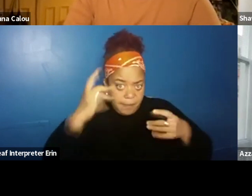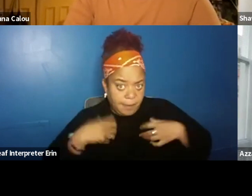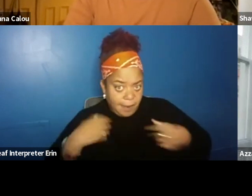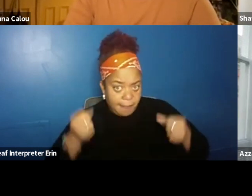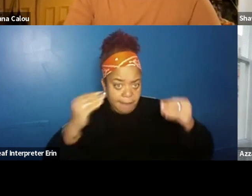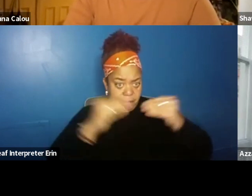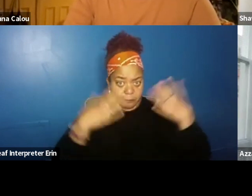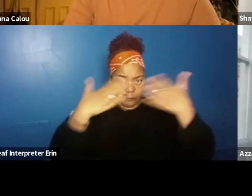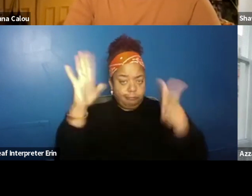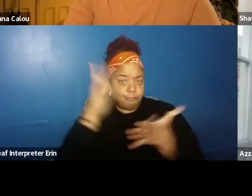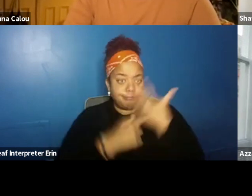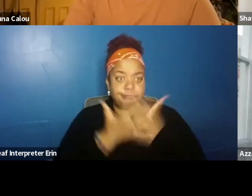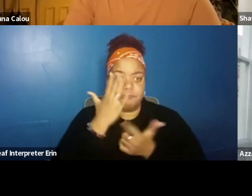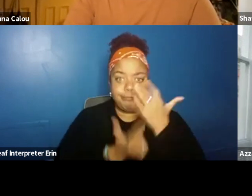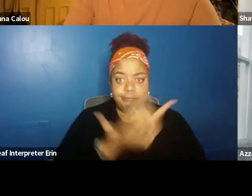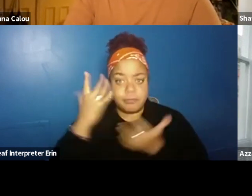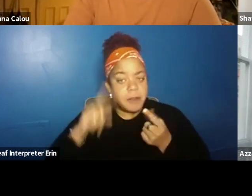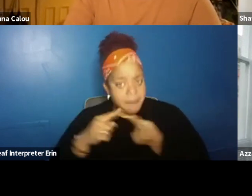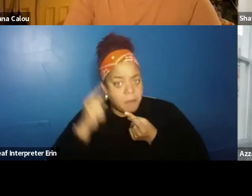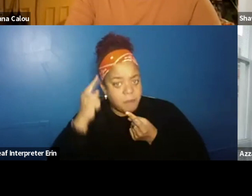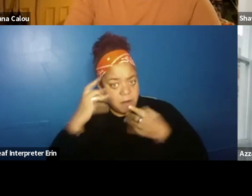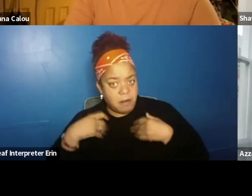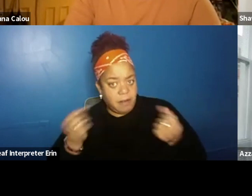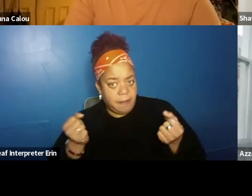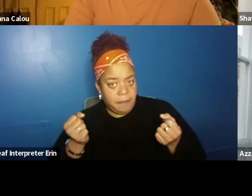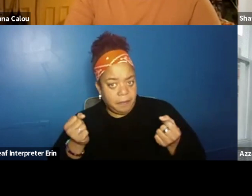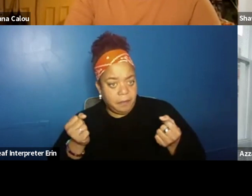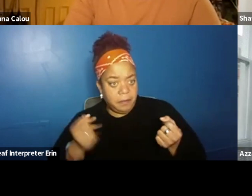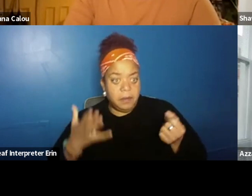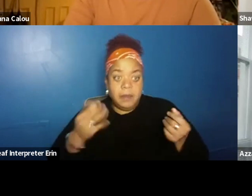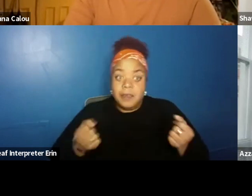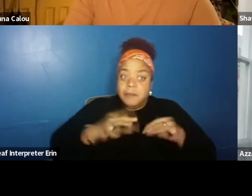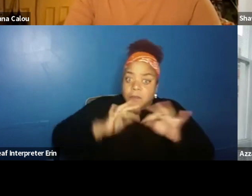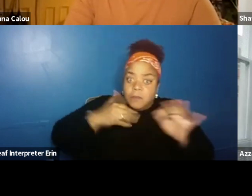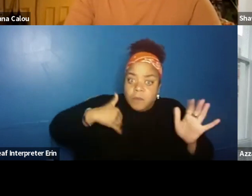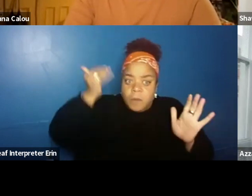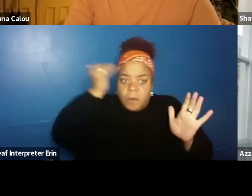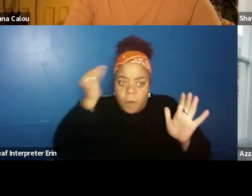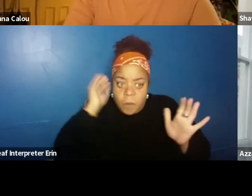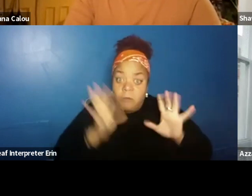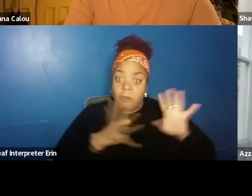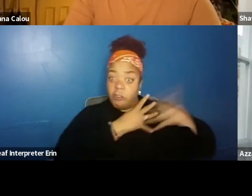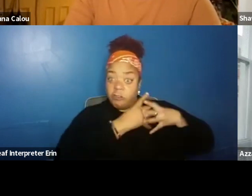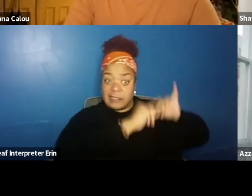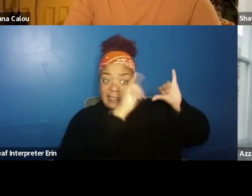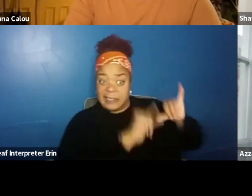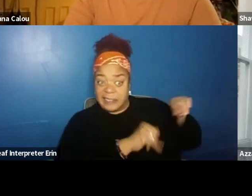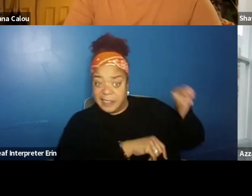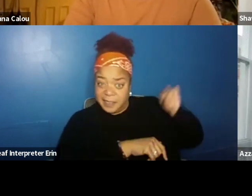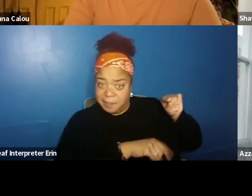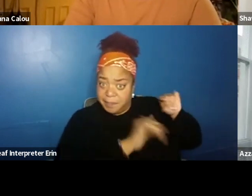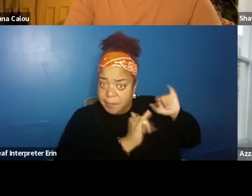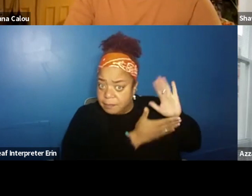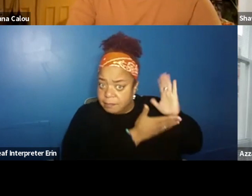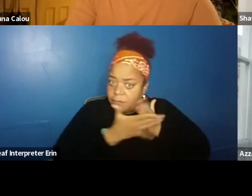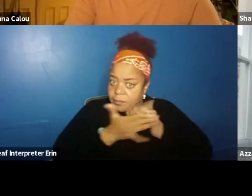know, right, that the carcerality that brings us to this conversation today is likely not the folks that we're talking about.